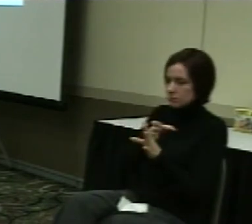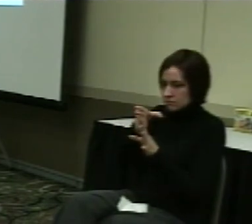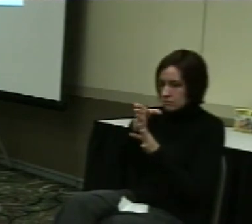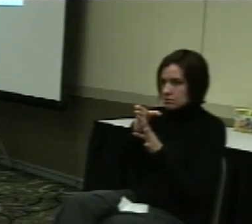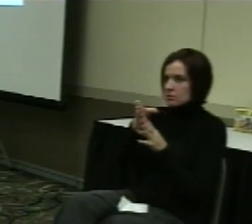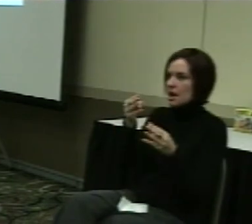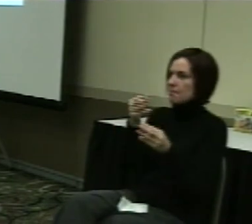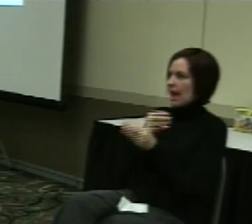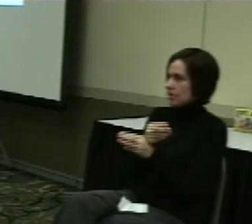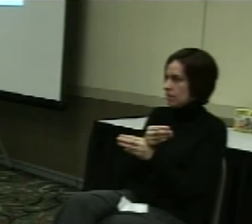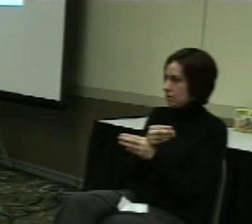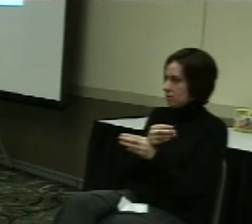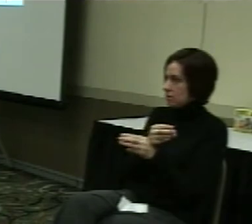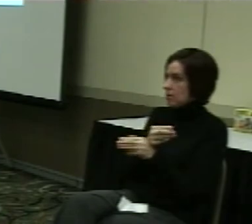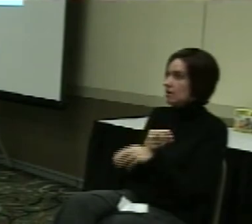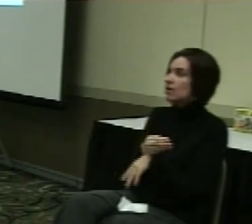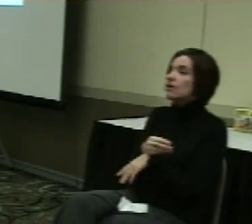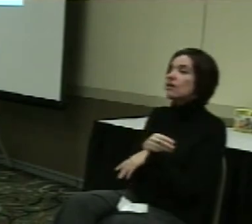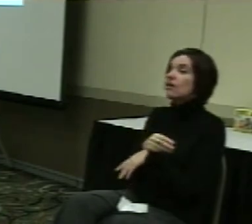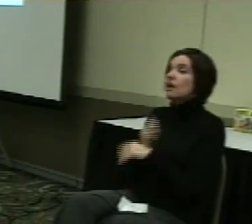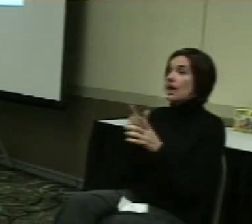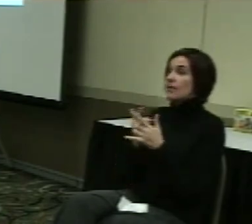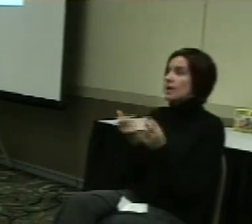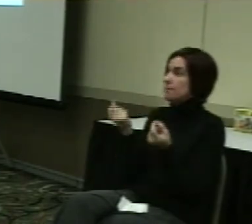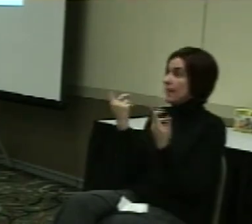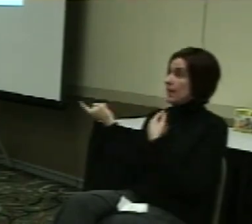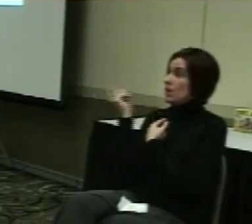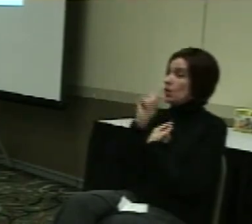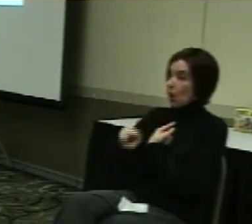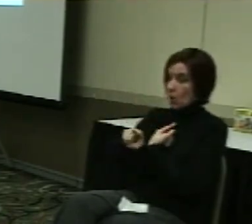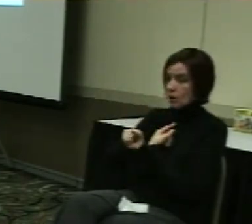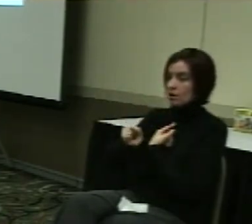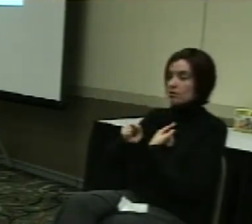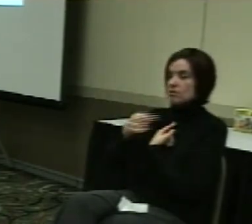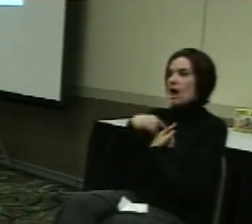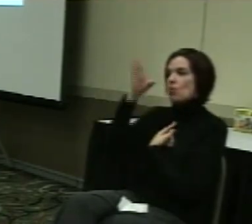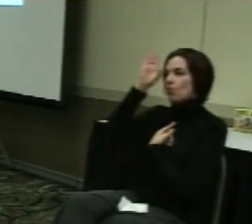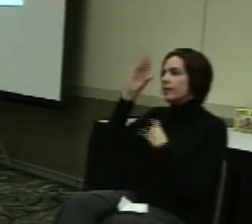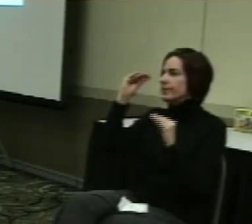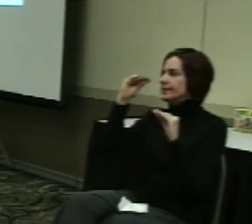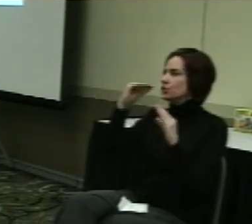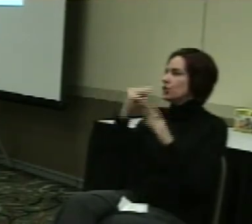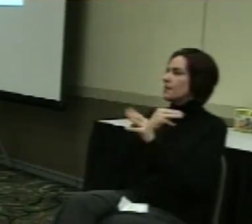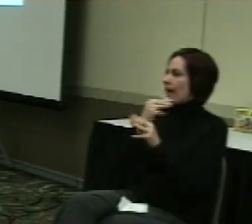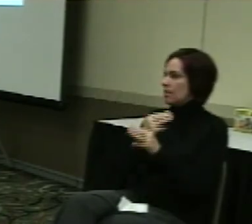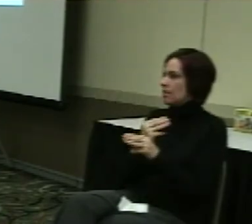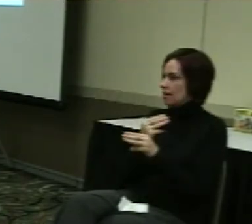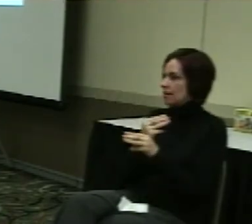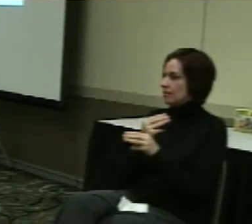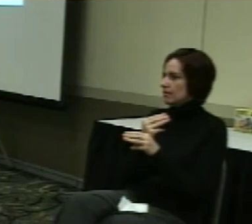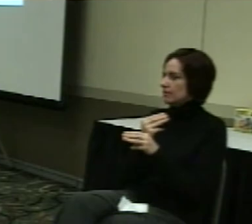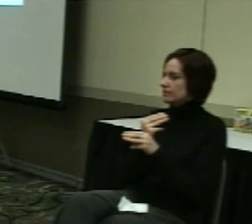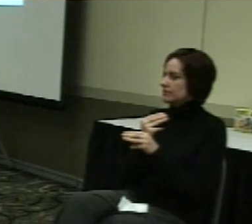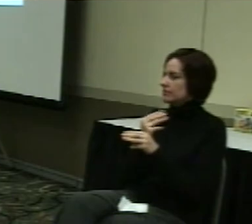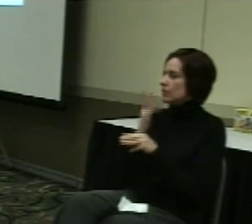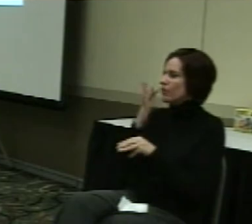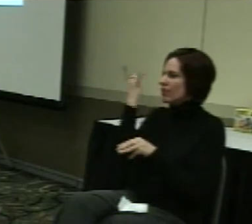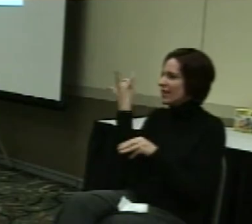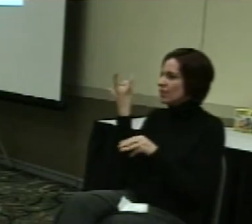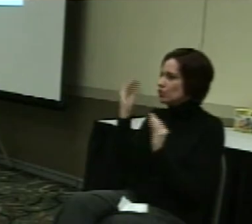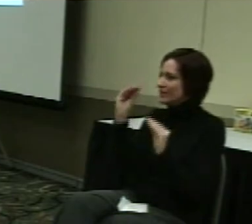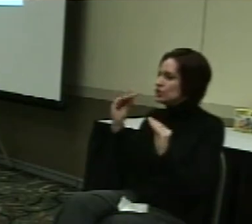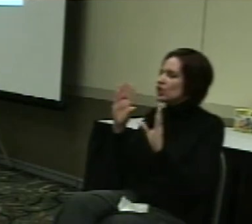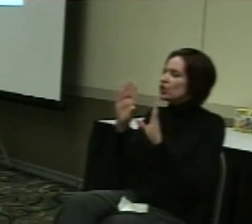mathematics. And many of them go out with the mindset that they're going to be teaching math. They're forgetting the fact that they're teaching children